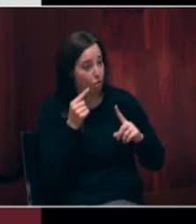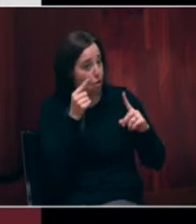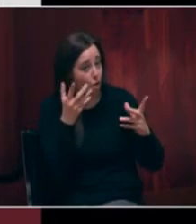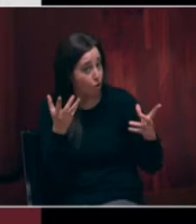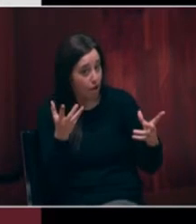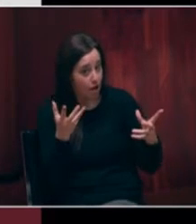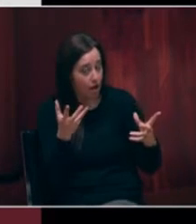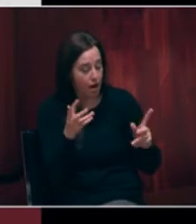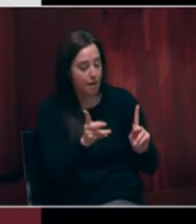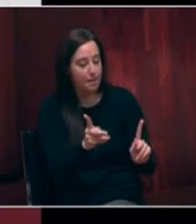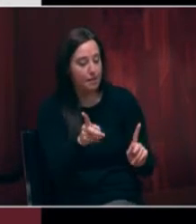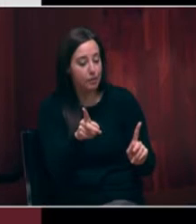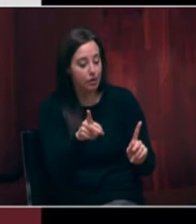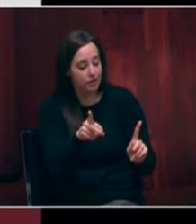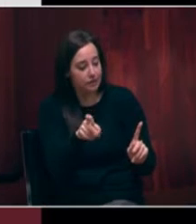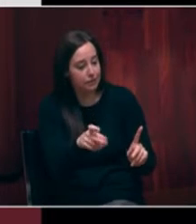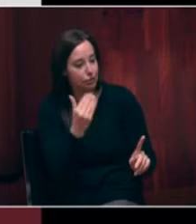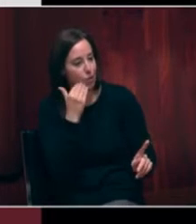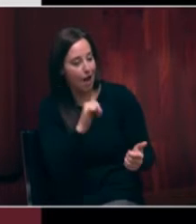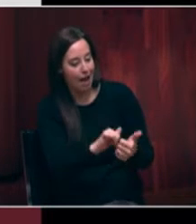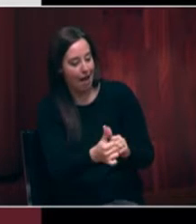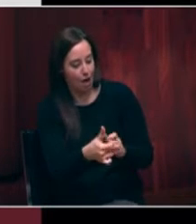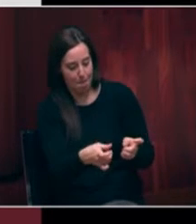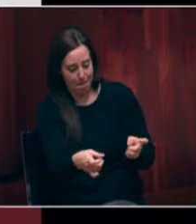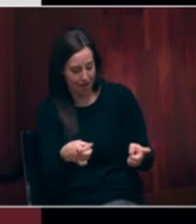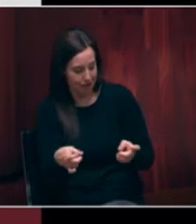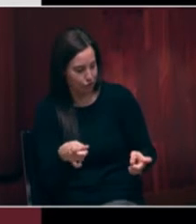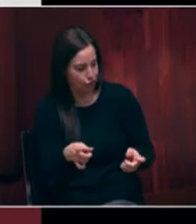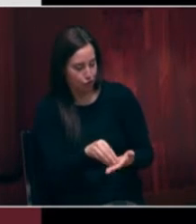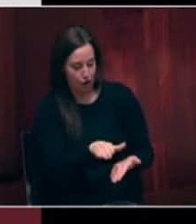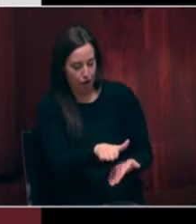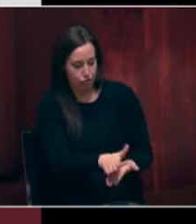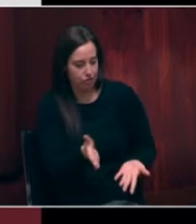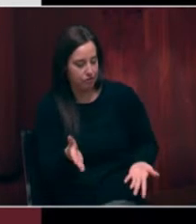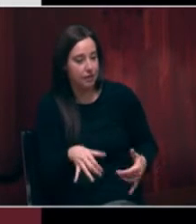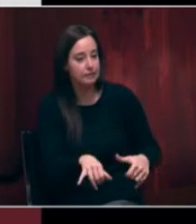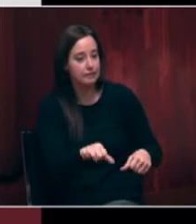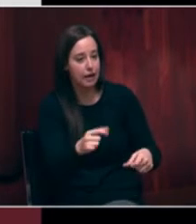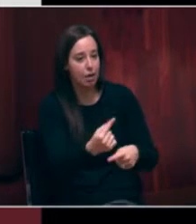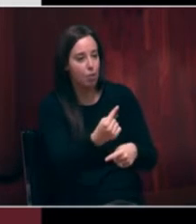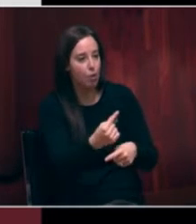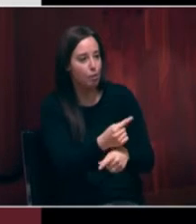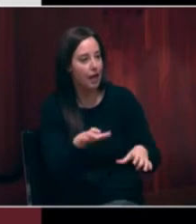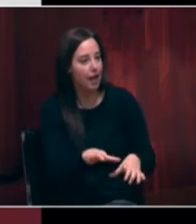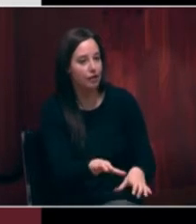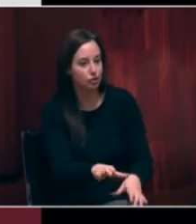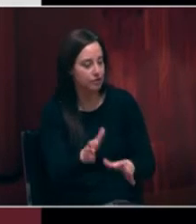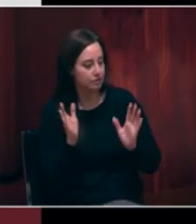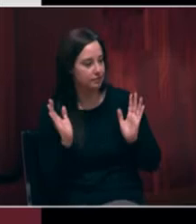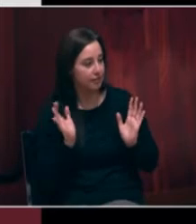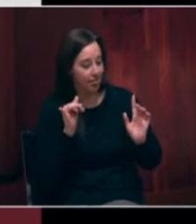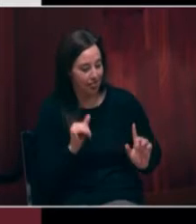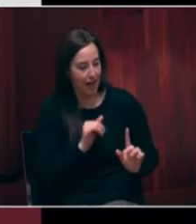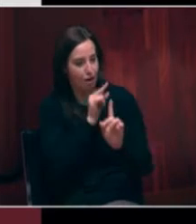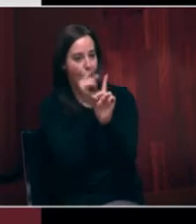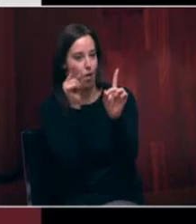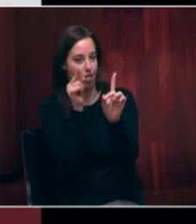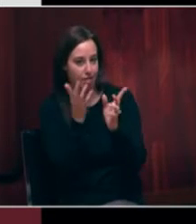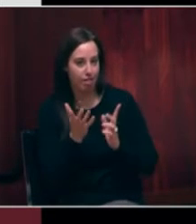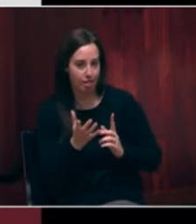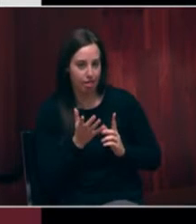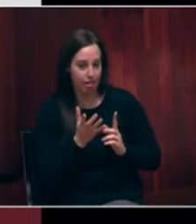know how to manage their records and take appropriate action. That's the end goal we're all striving for, not necessarily so worried about the